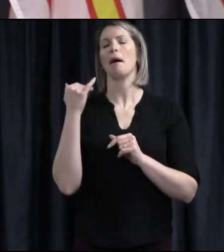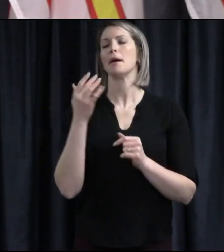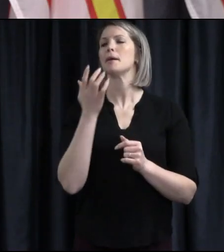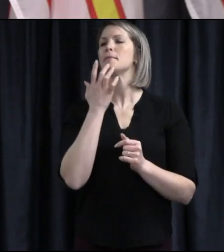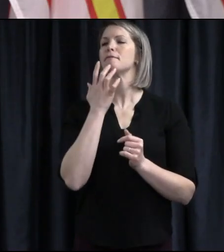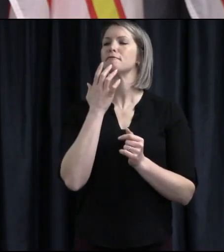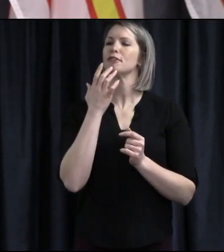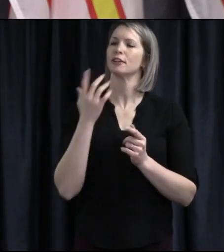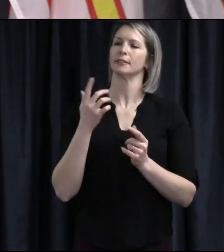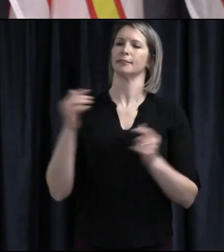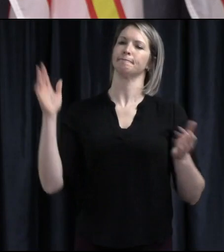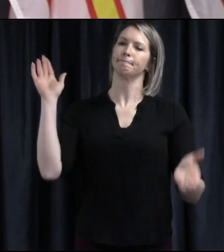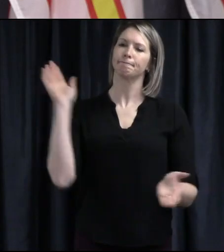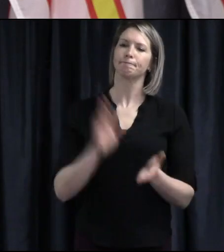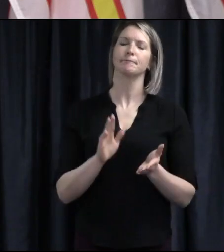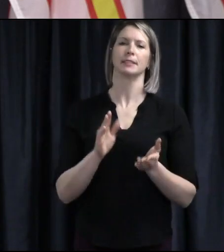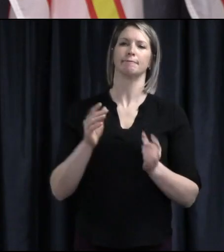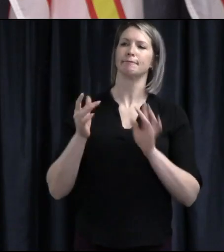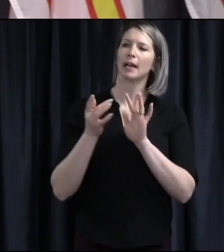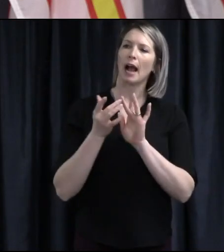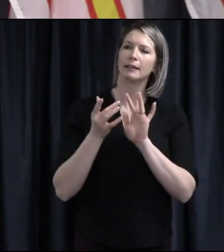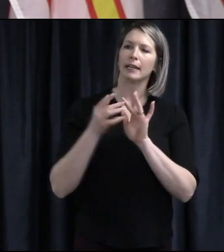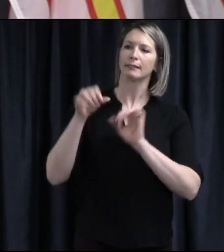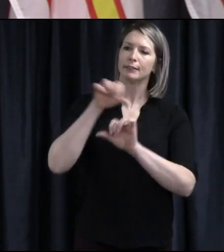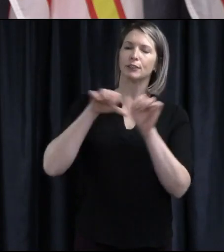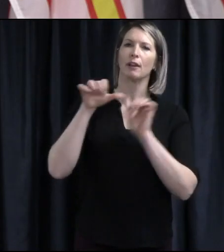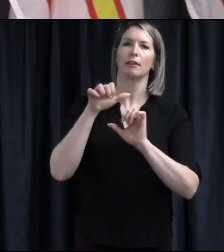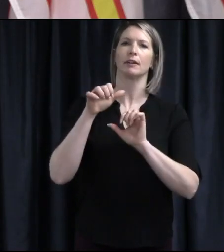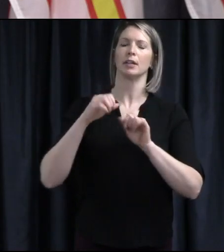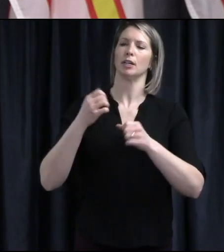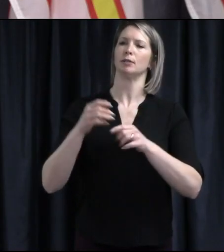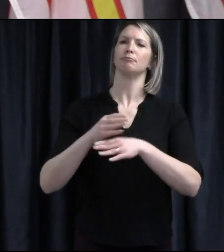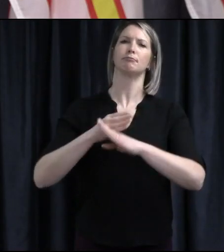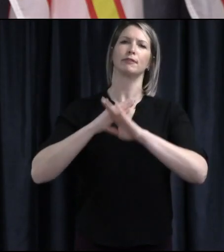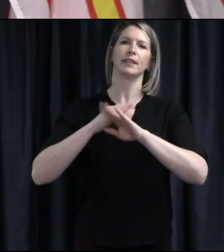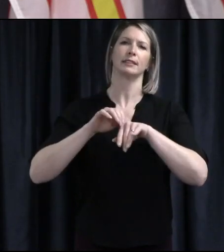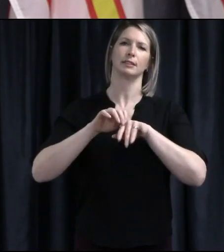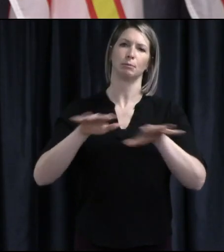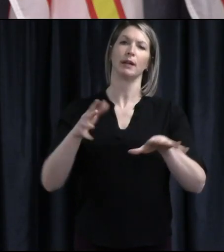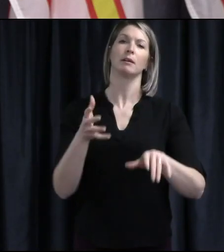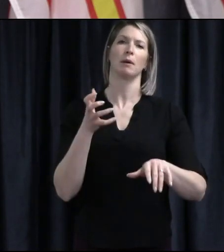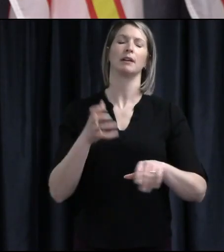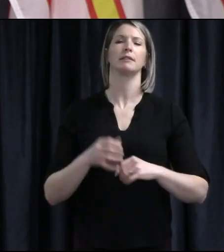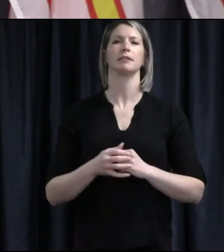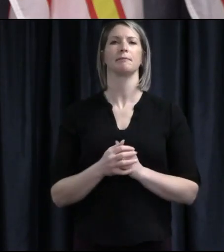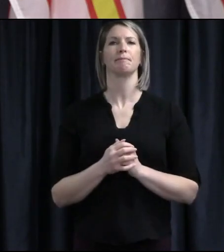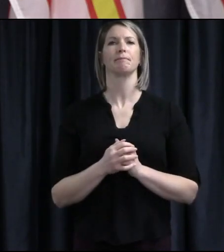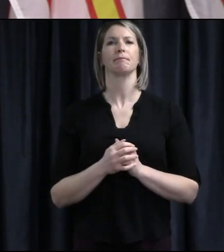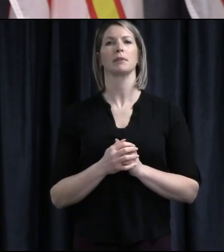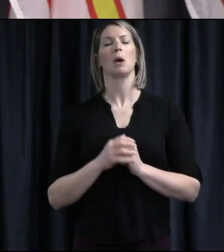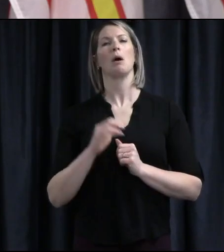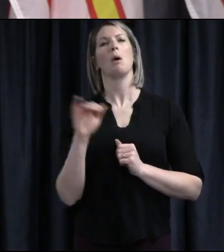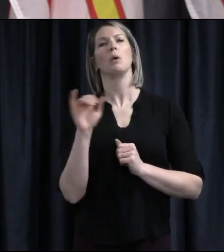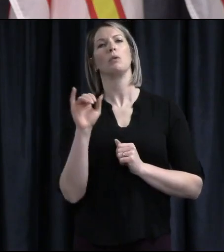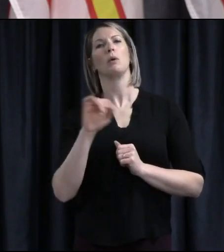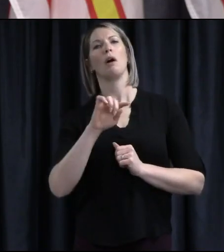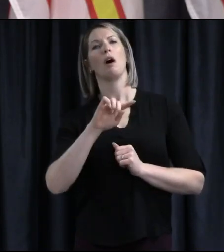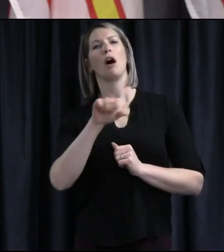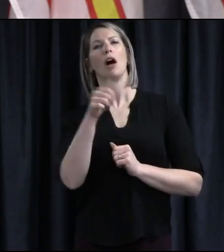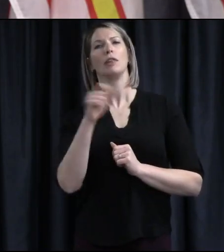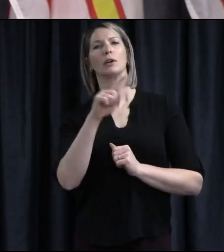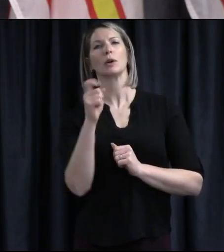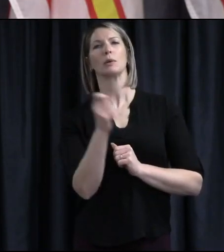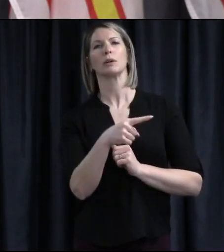potential viruses from household to household. Dr. Hagee, I think this one would be for you. A situation in